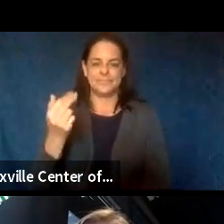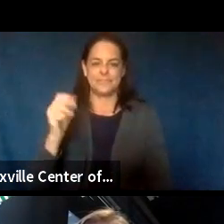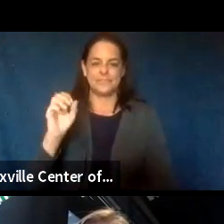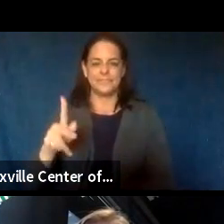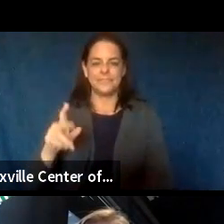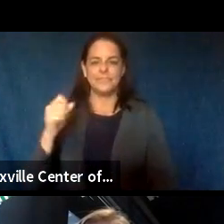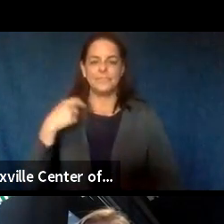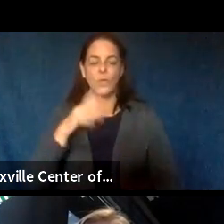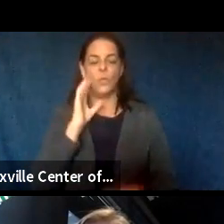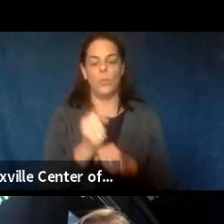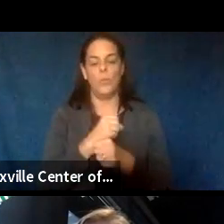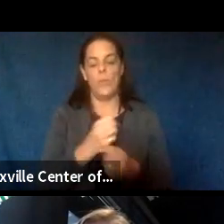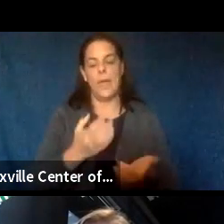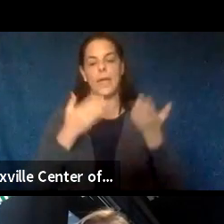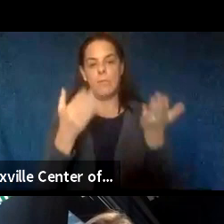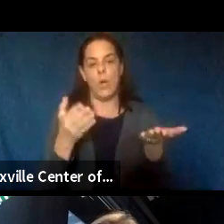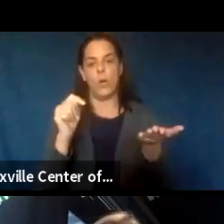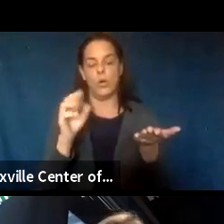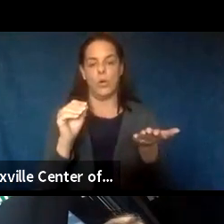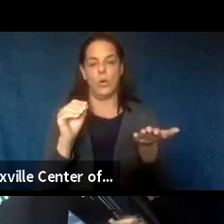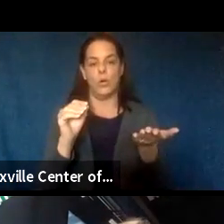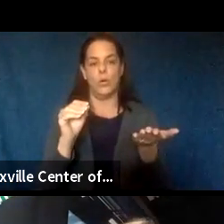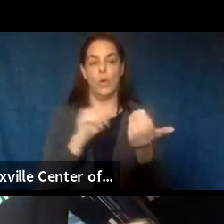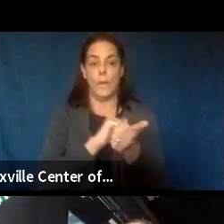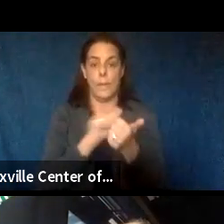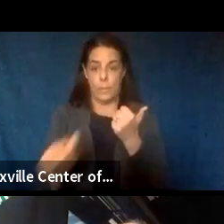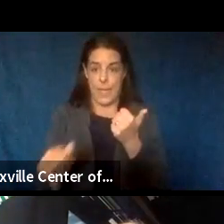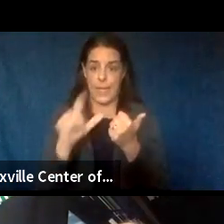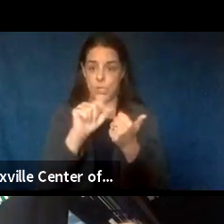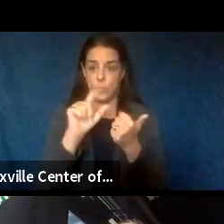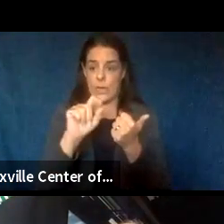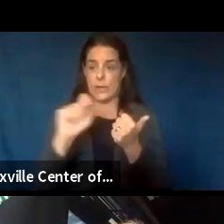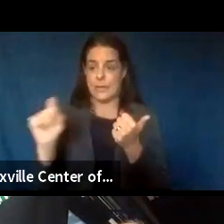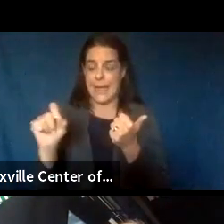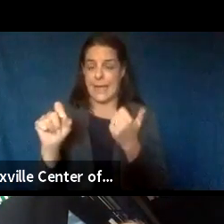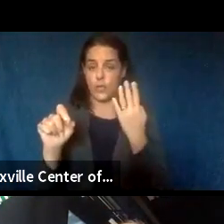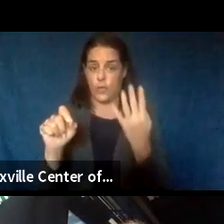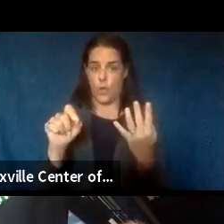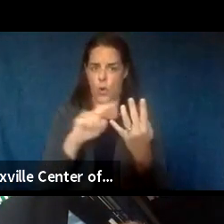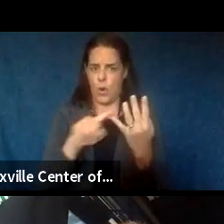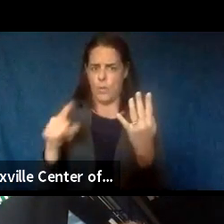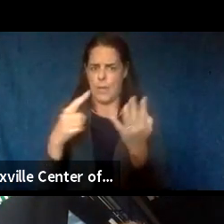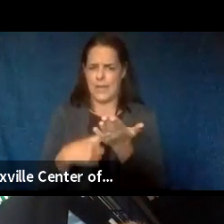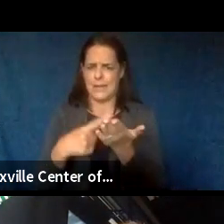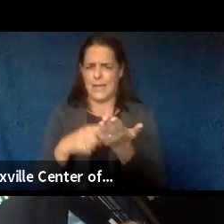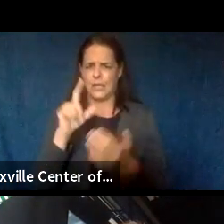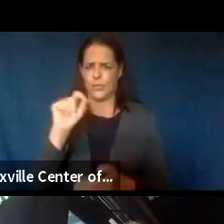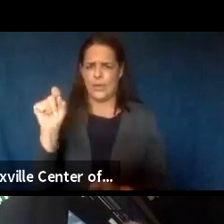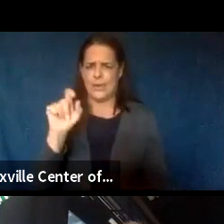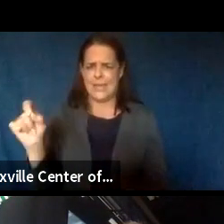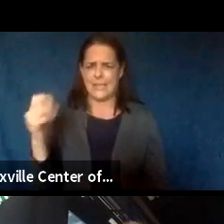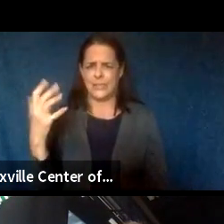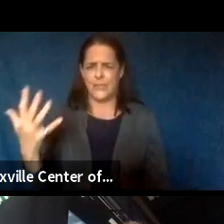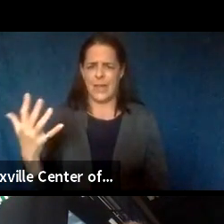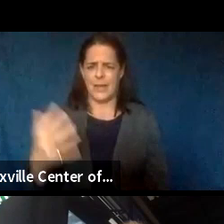Okay, so we're going to make a motion to pass 2020-4, but then discuss 2020-5. Is that